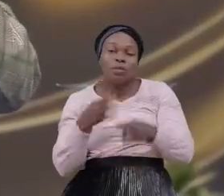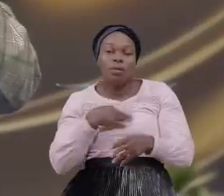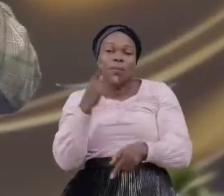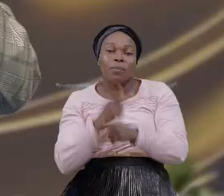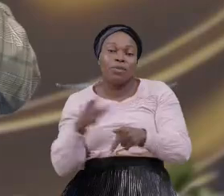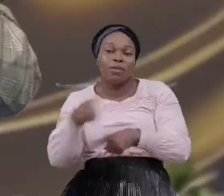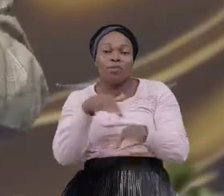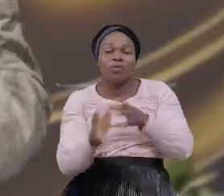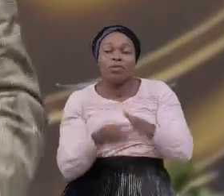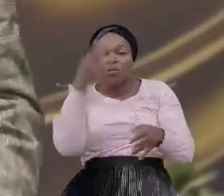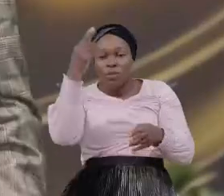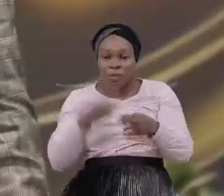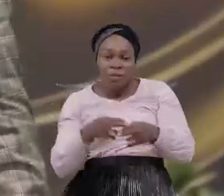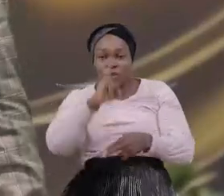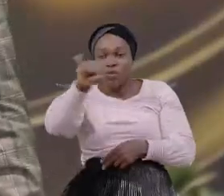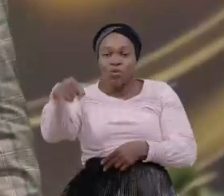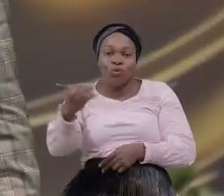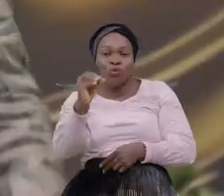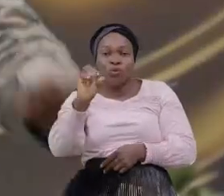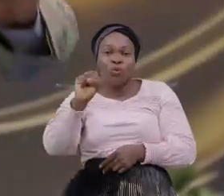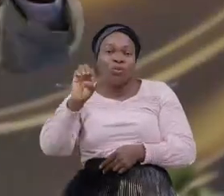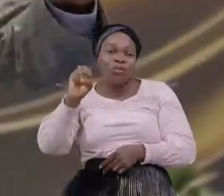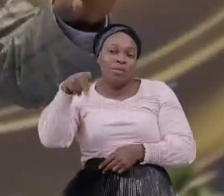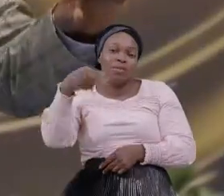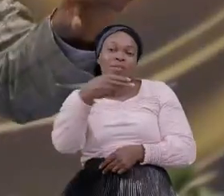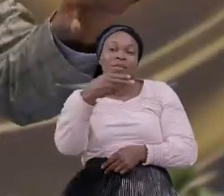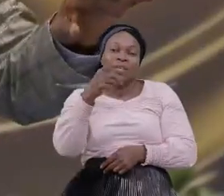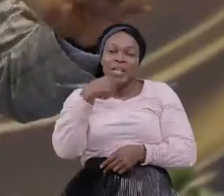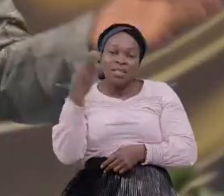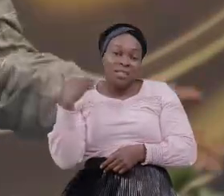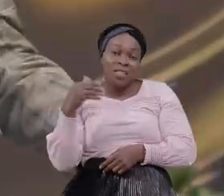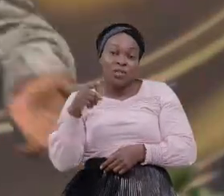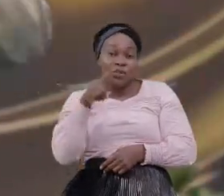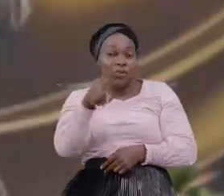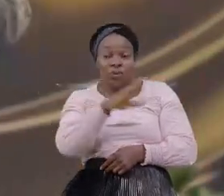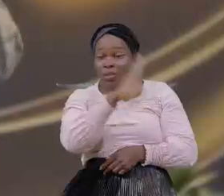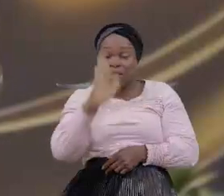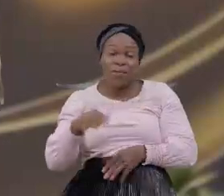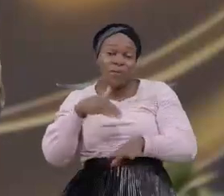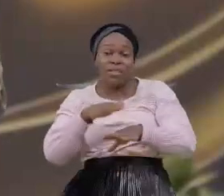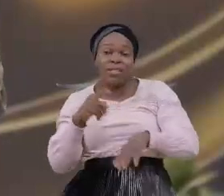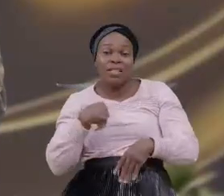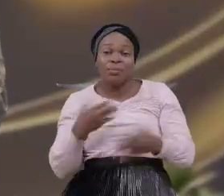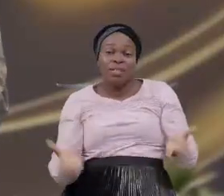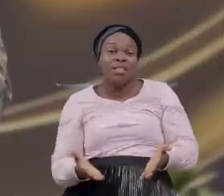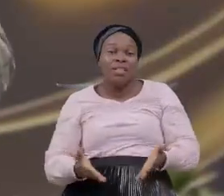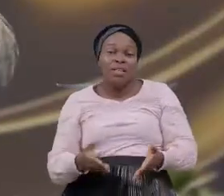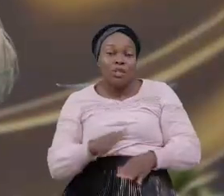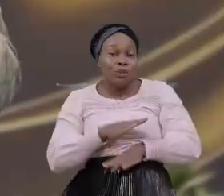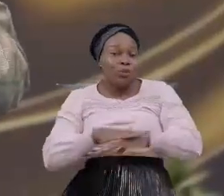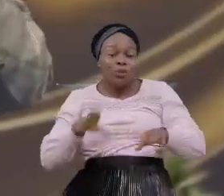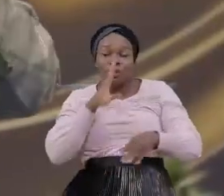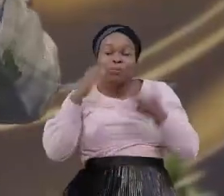Joseph said, "You didn't send me here. Don't be sorrowful that you sold me into Egypt.